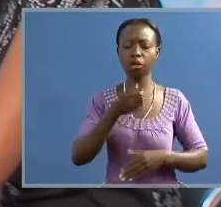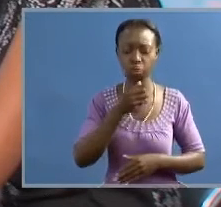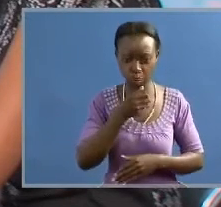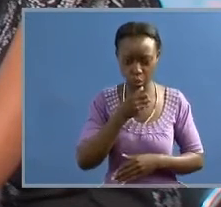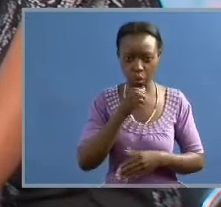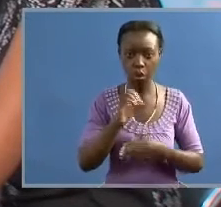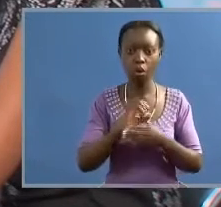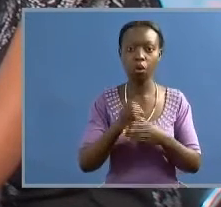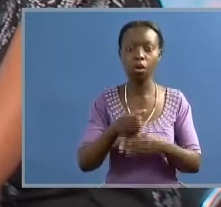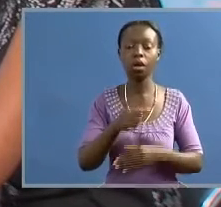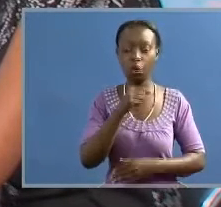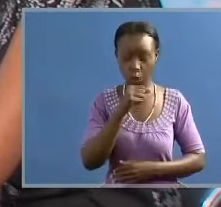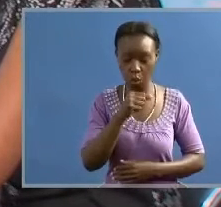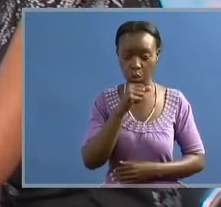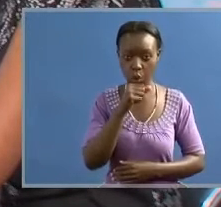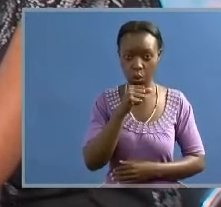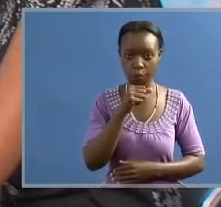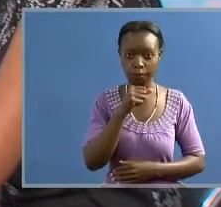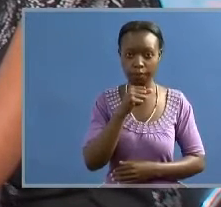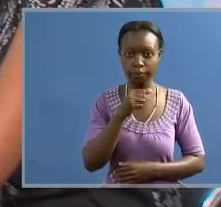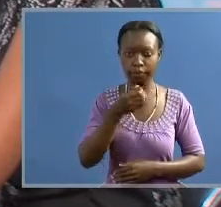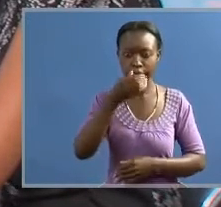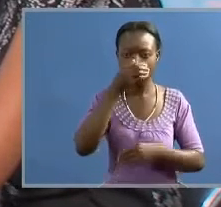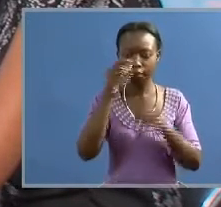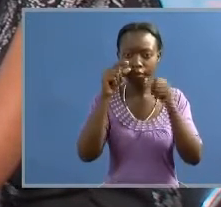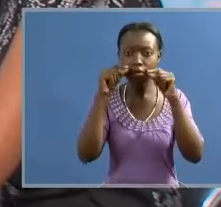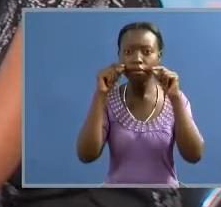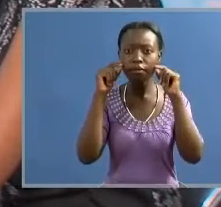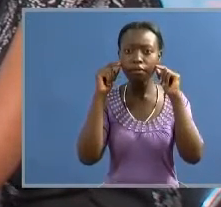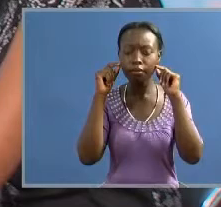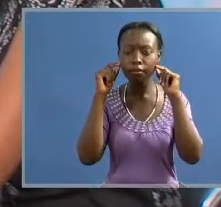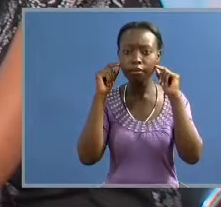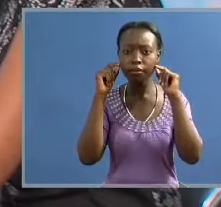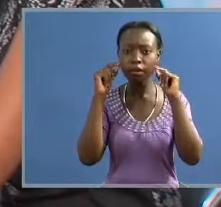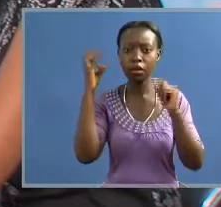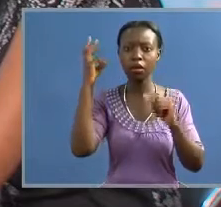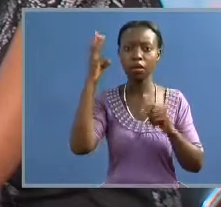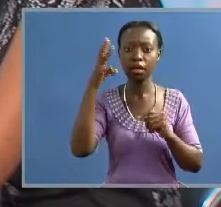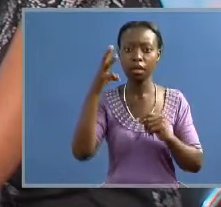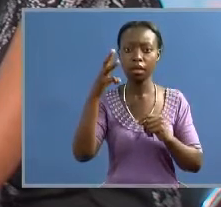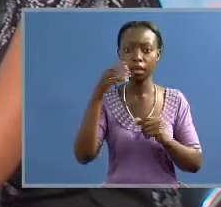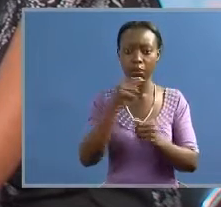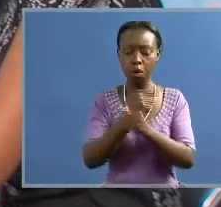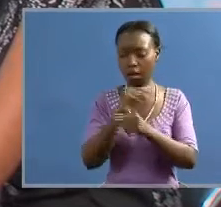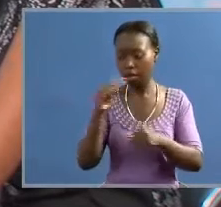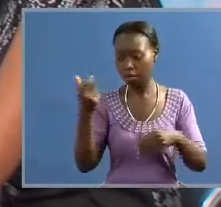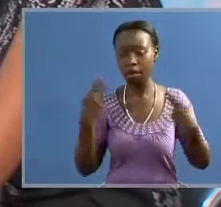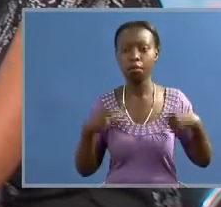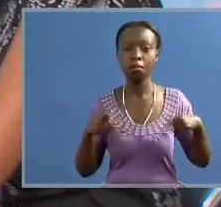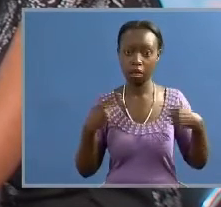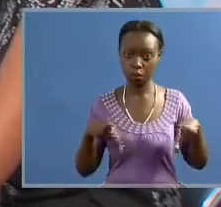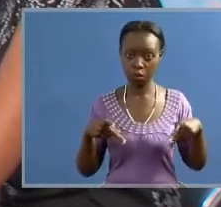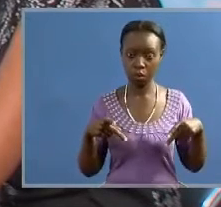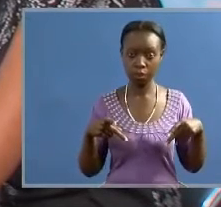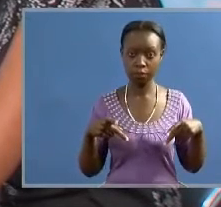the mask, which is called the personal protective equipment, actually protects the other people.